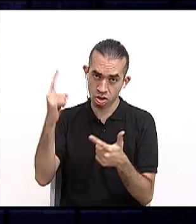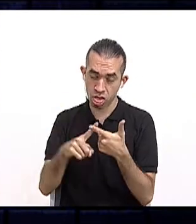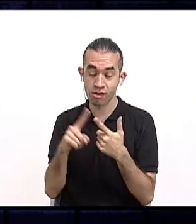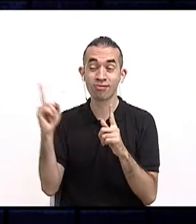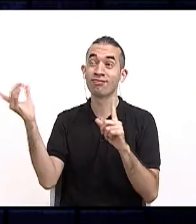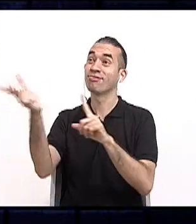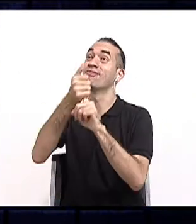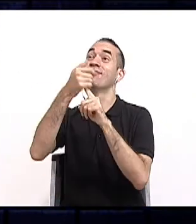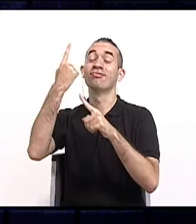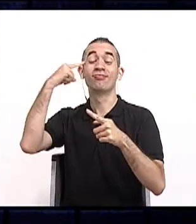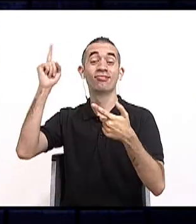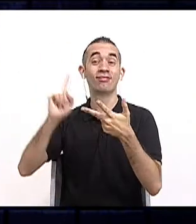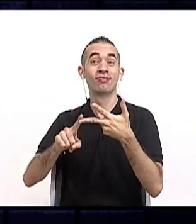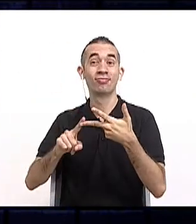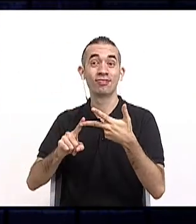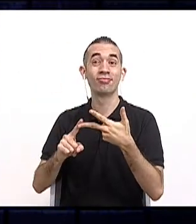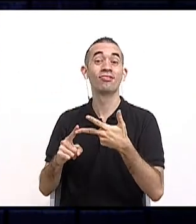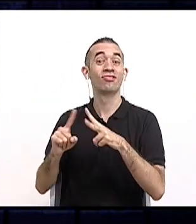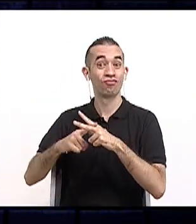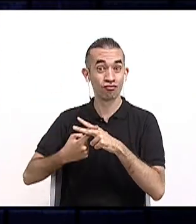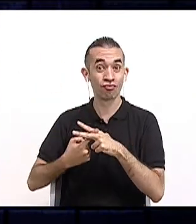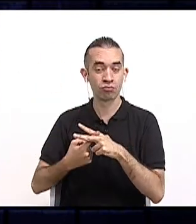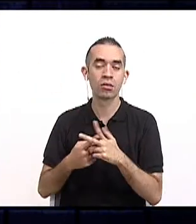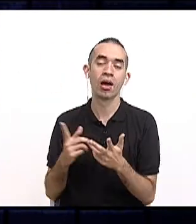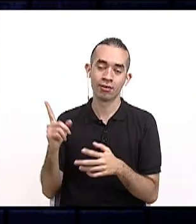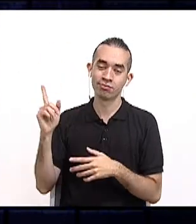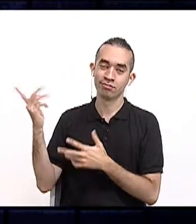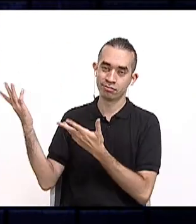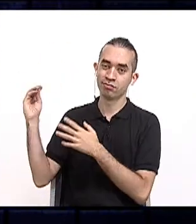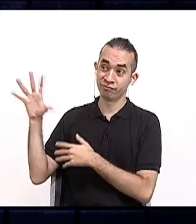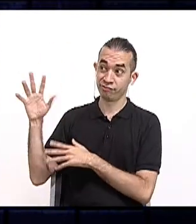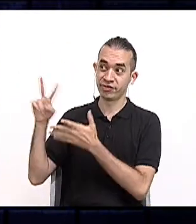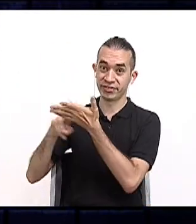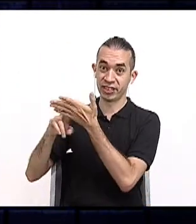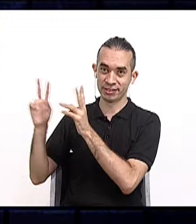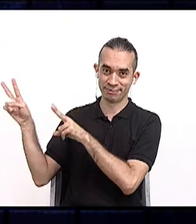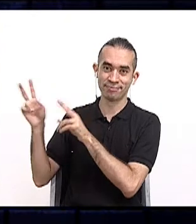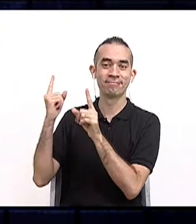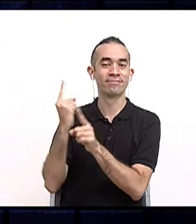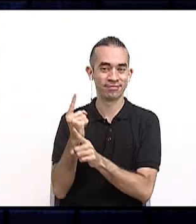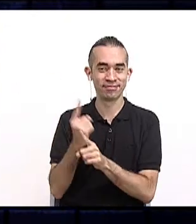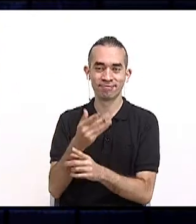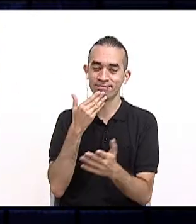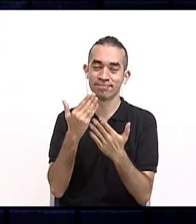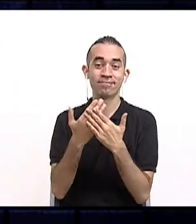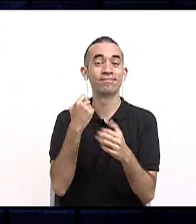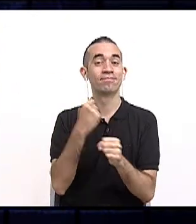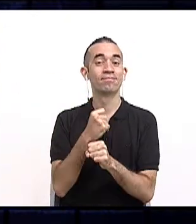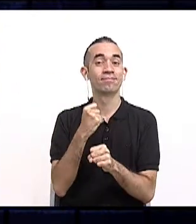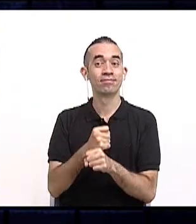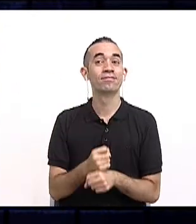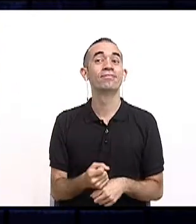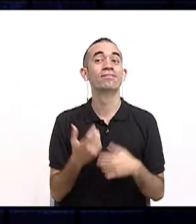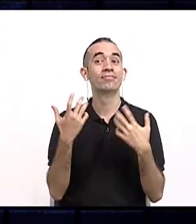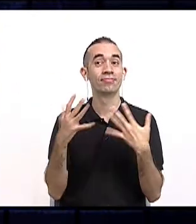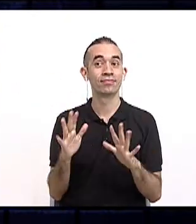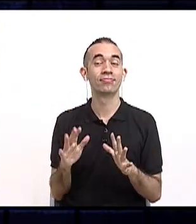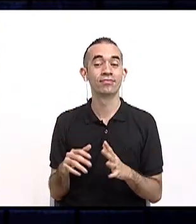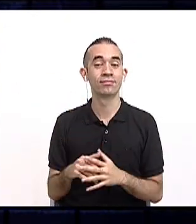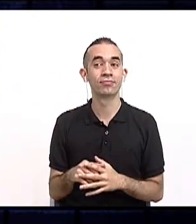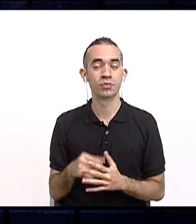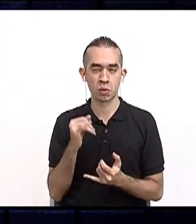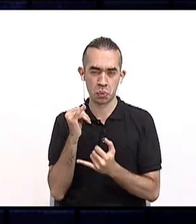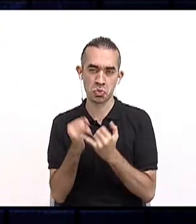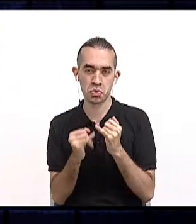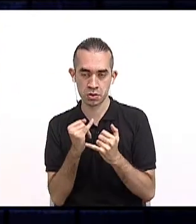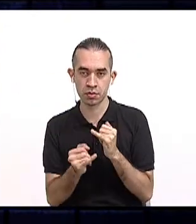your dreams. You can achieve your dreams. Excellent, very good job. And now, yes, we have the